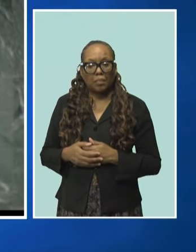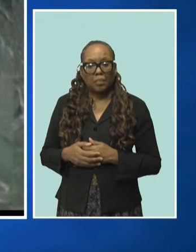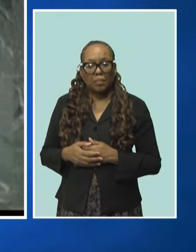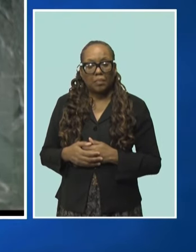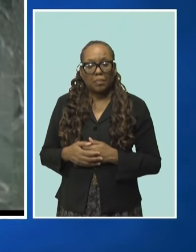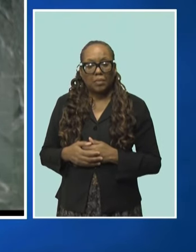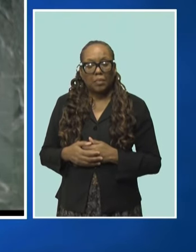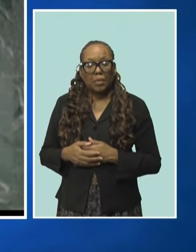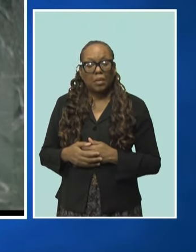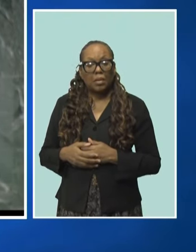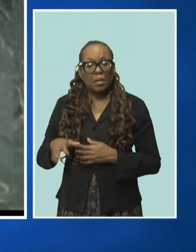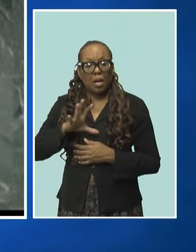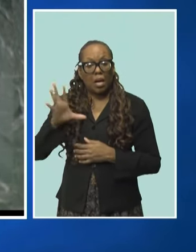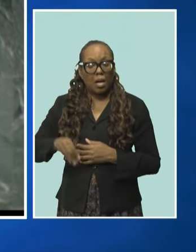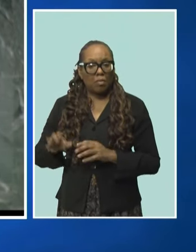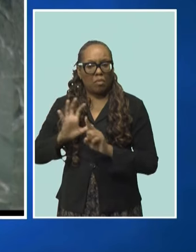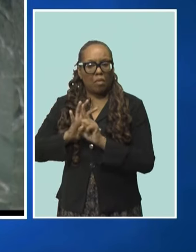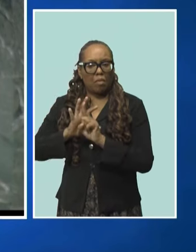enslavers.